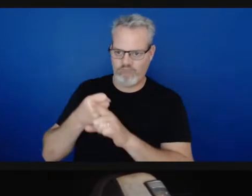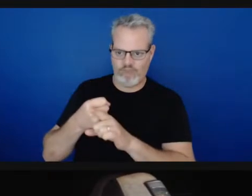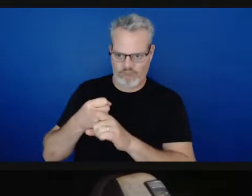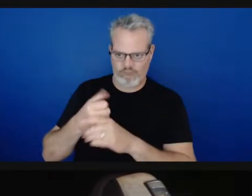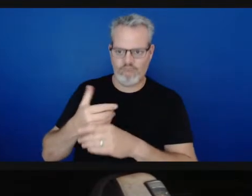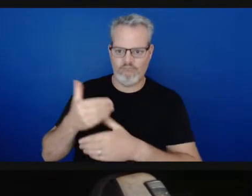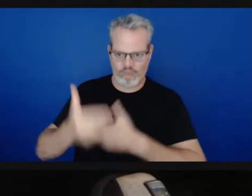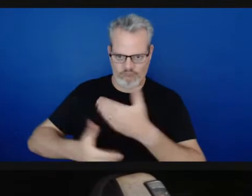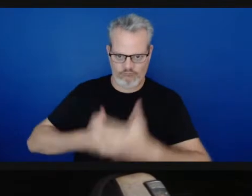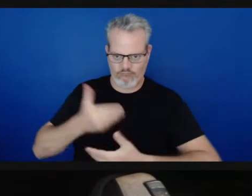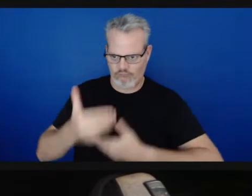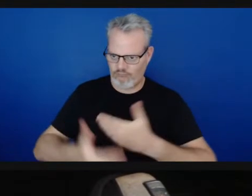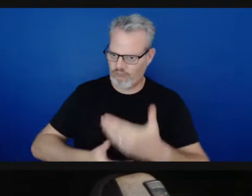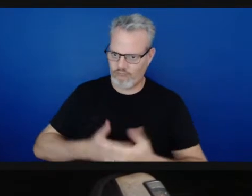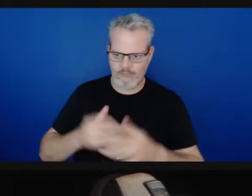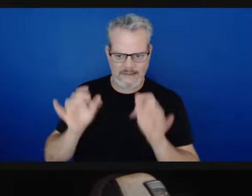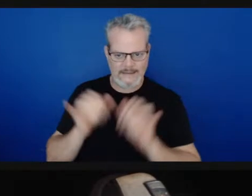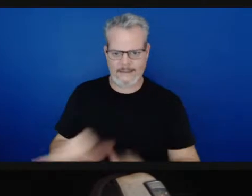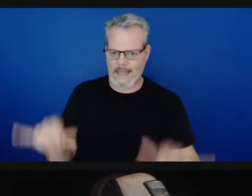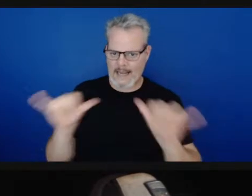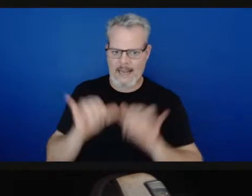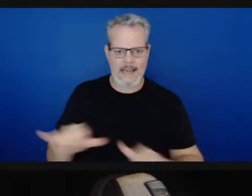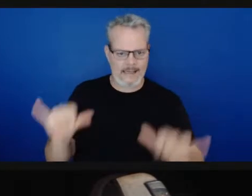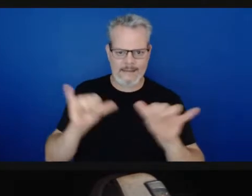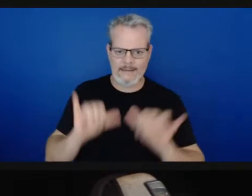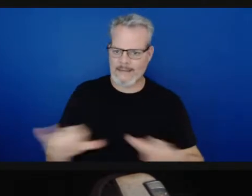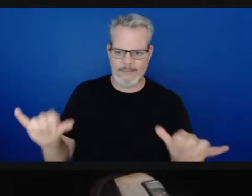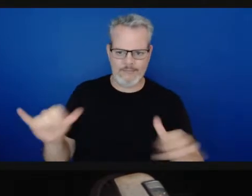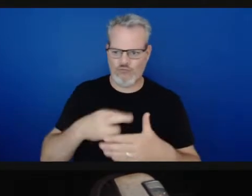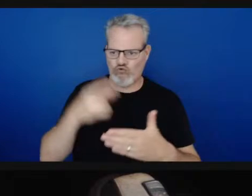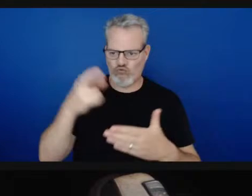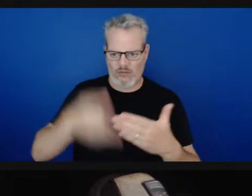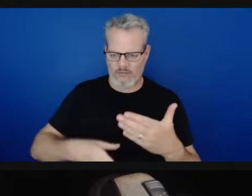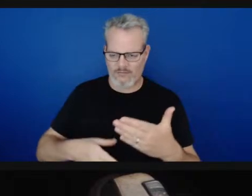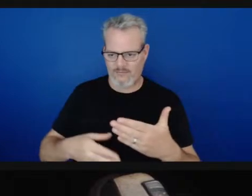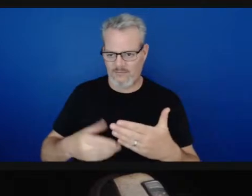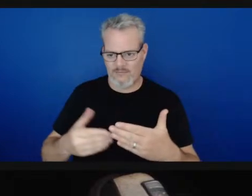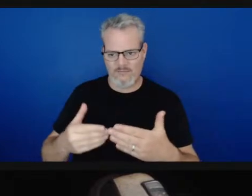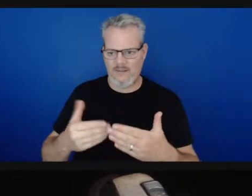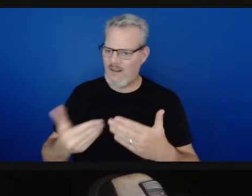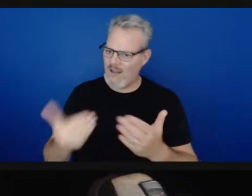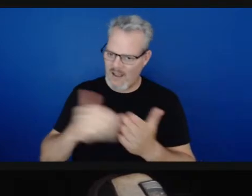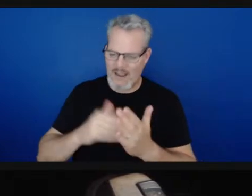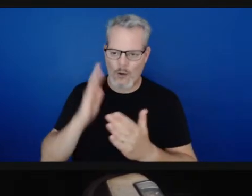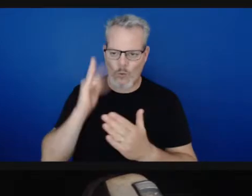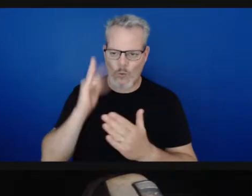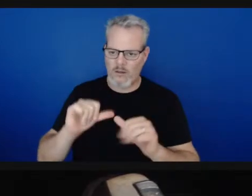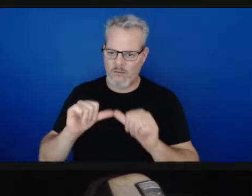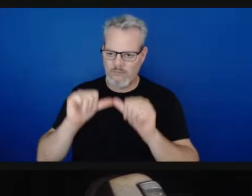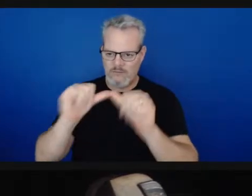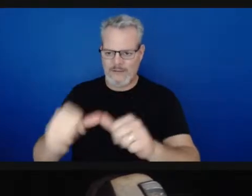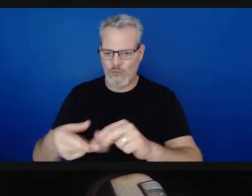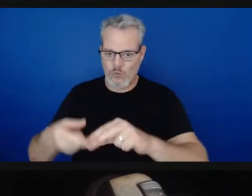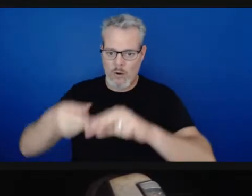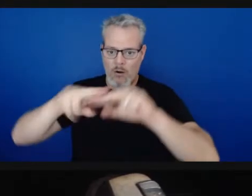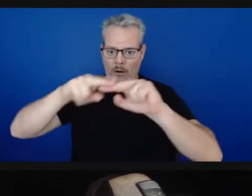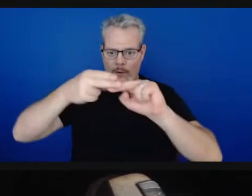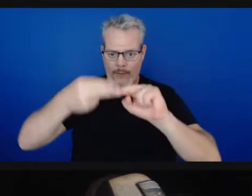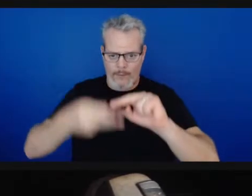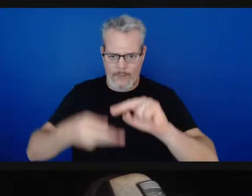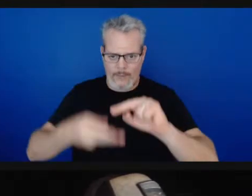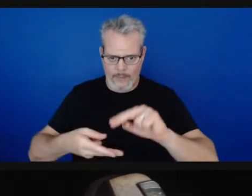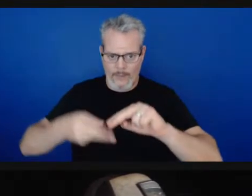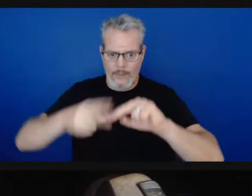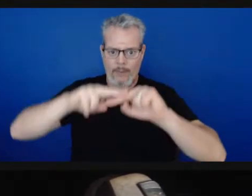And the same outlook. Unrest may continue to wax and wane with changes to the input of magma into the